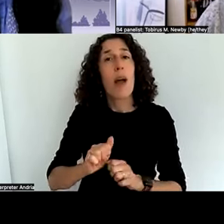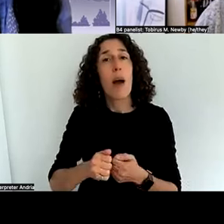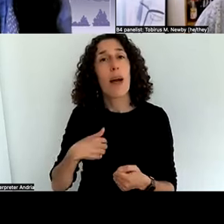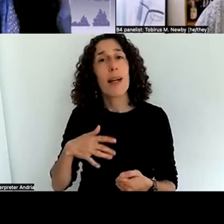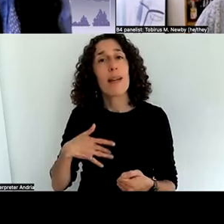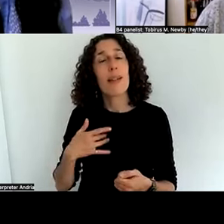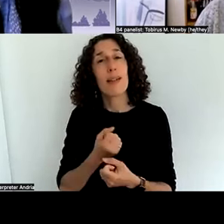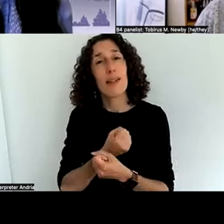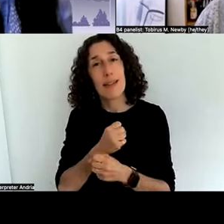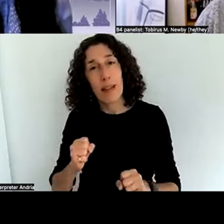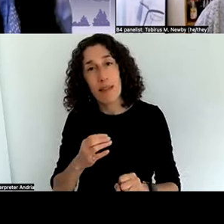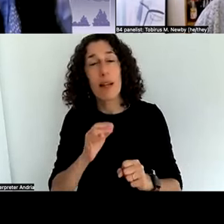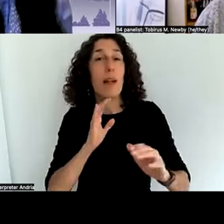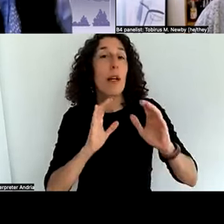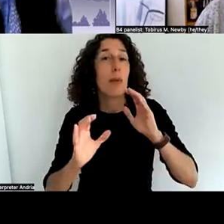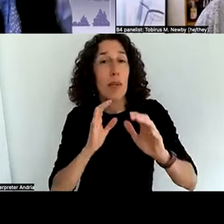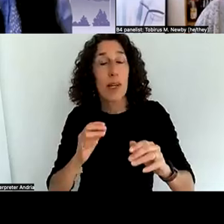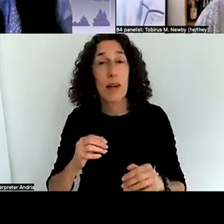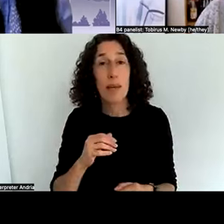thinking about that.